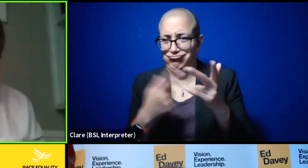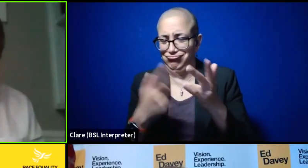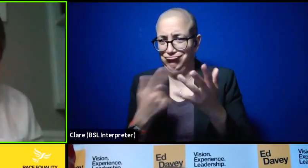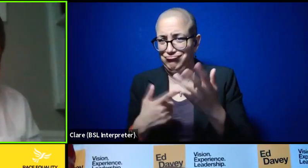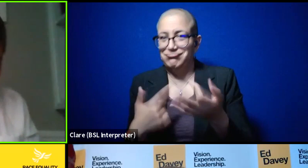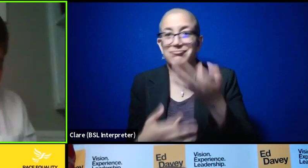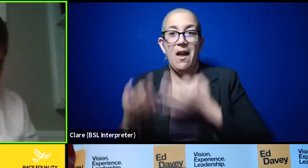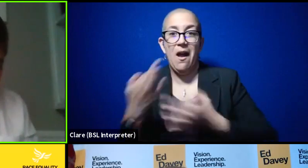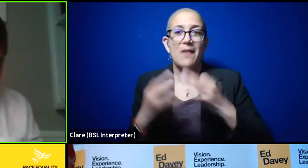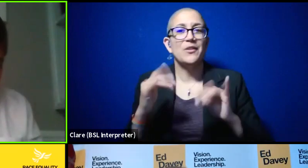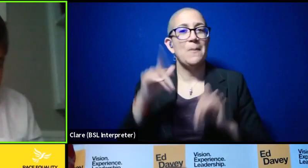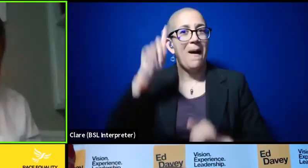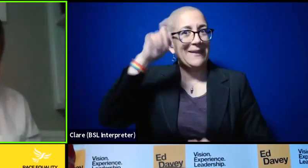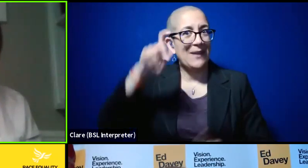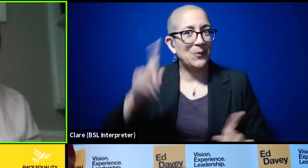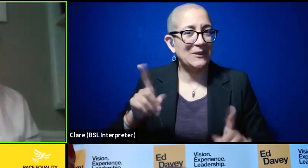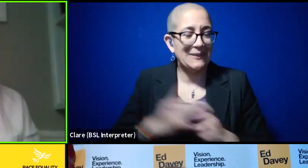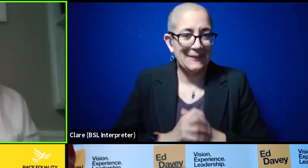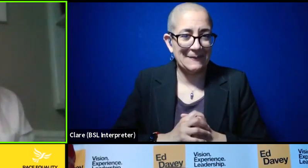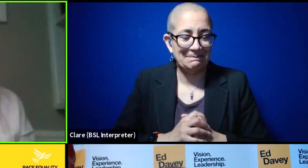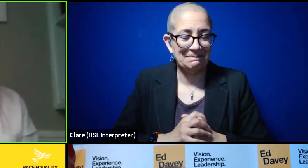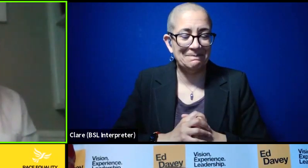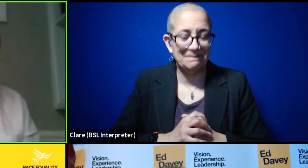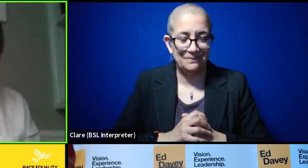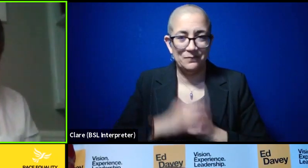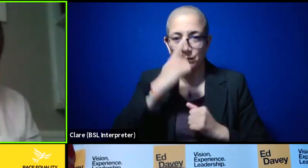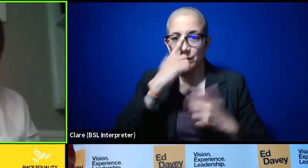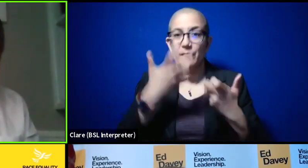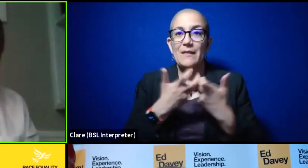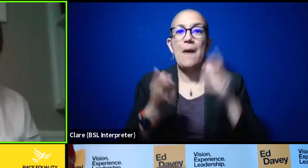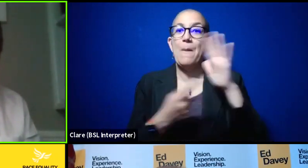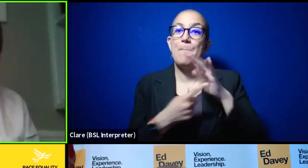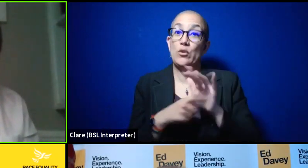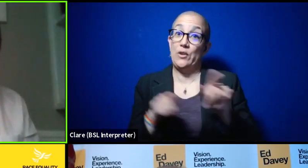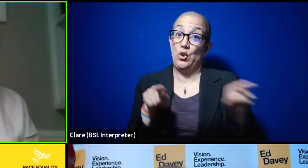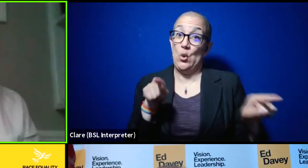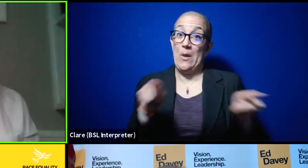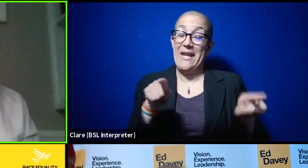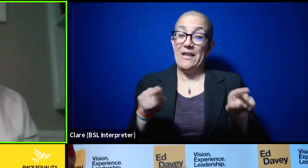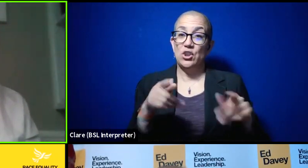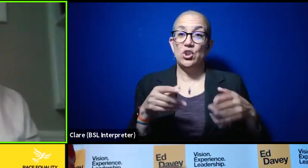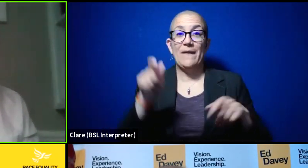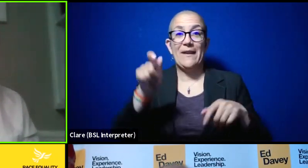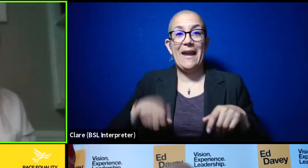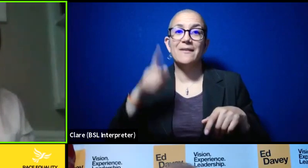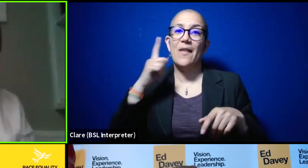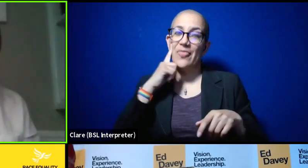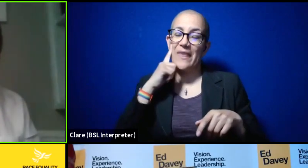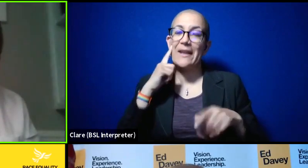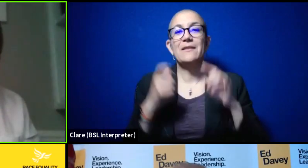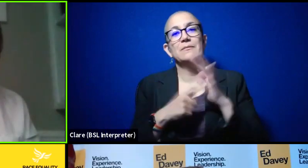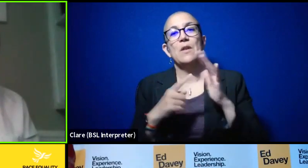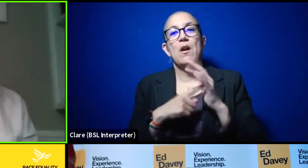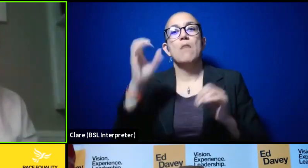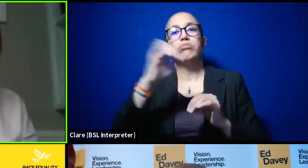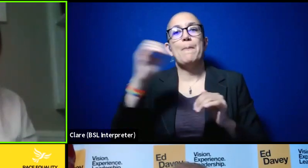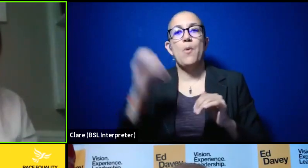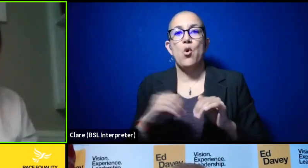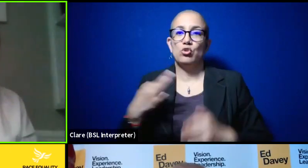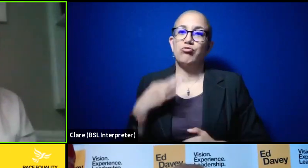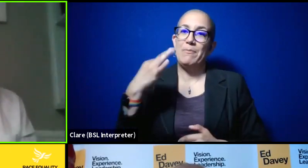might have already guessed what it is. How important do each of the leadership candidates consider achieving proportional representation at Westminster and